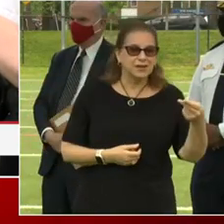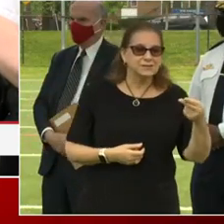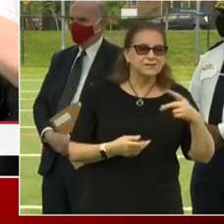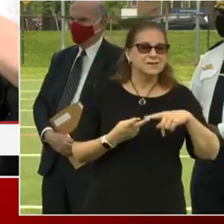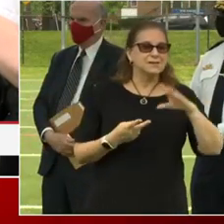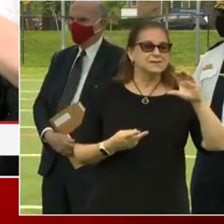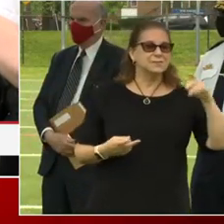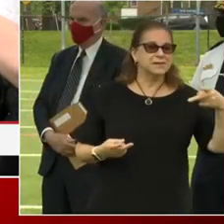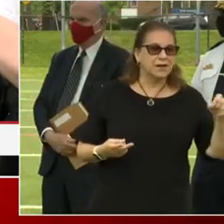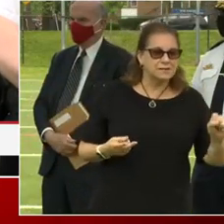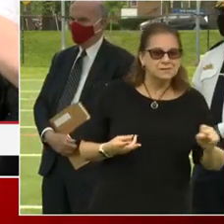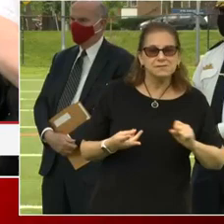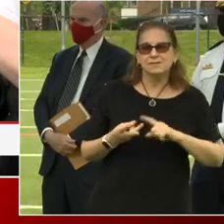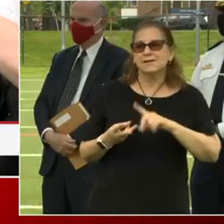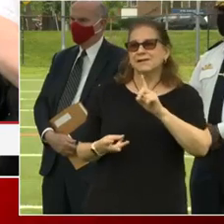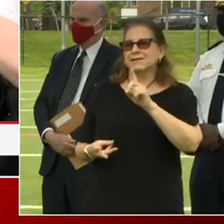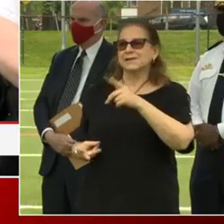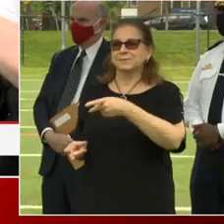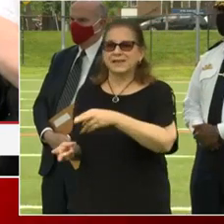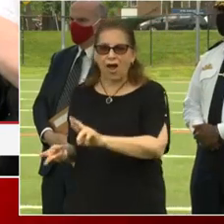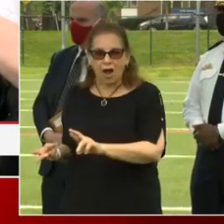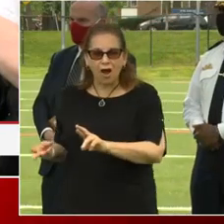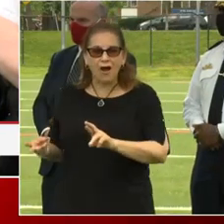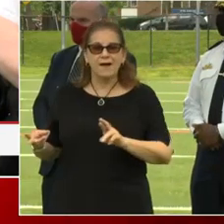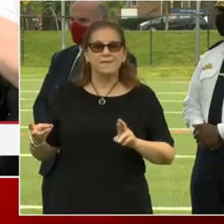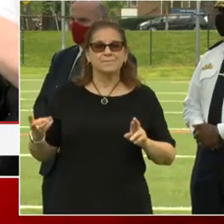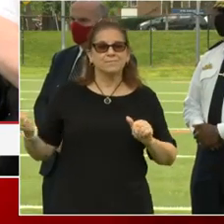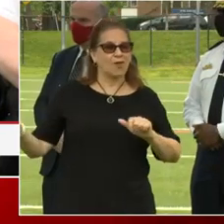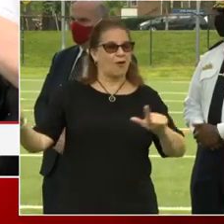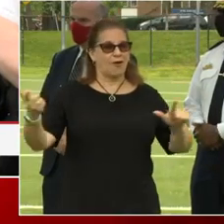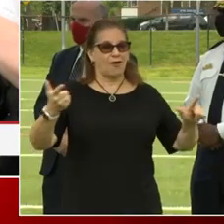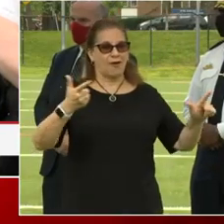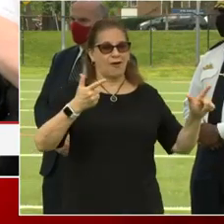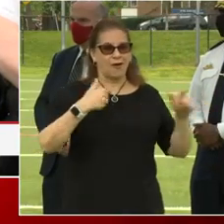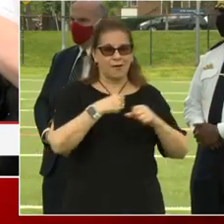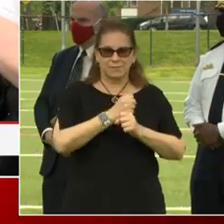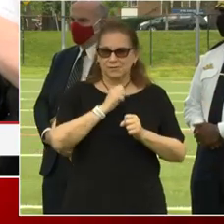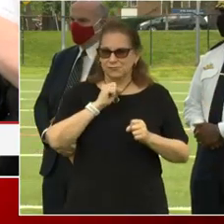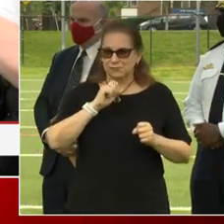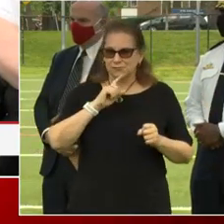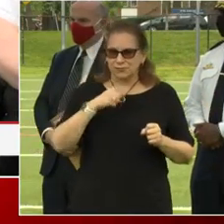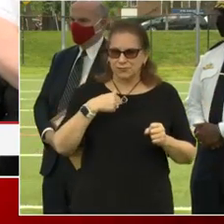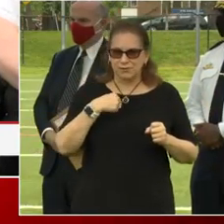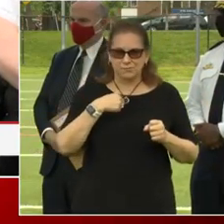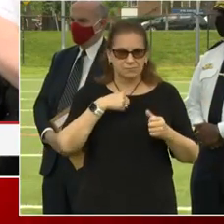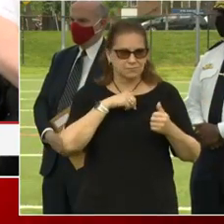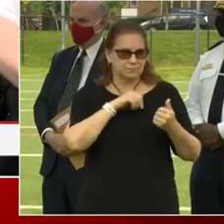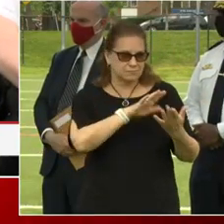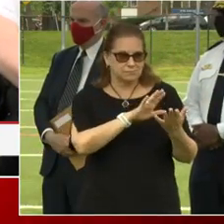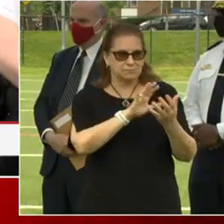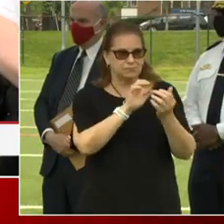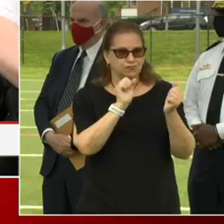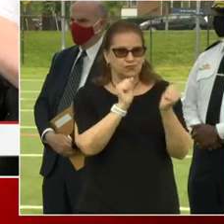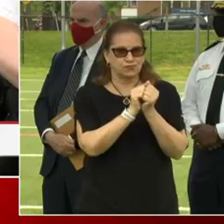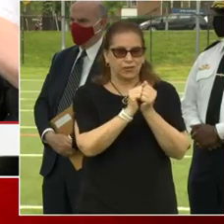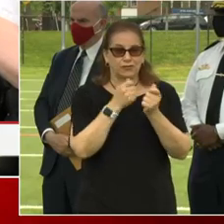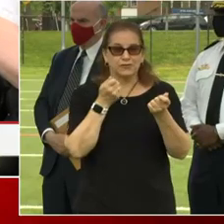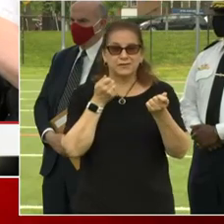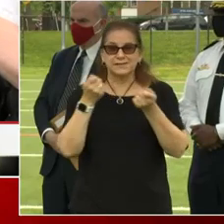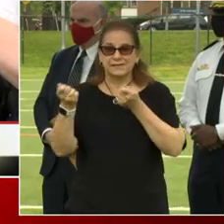and DPR, to make sure that we have a holistic approach to dealing